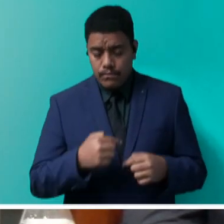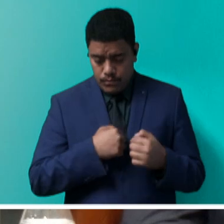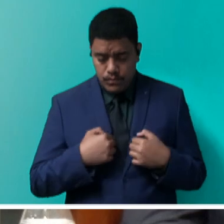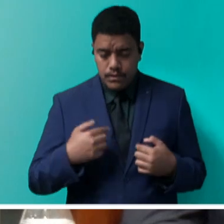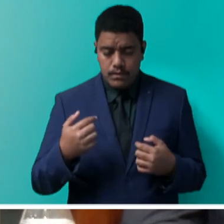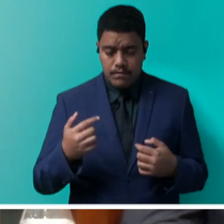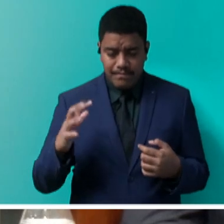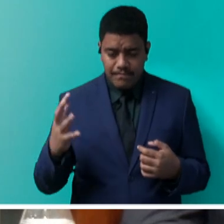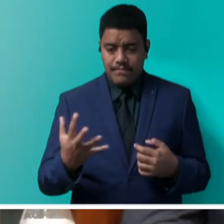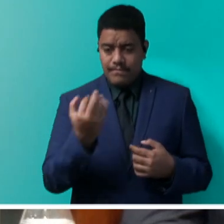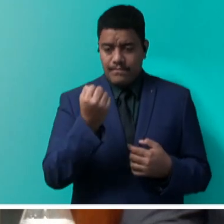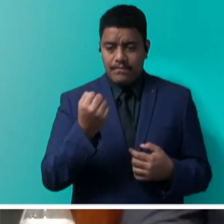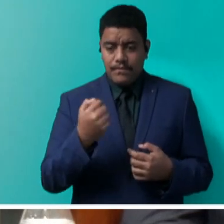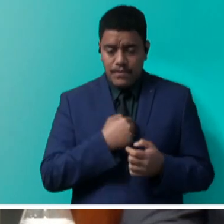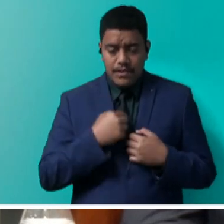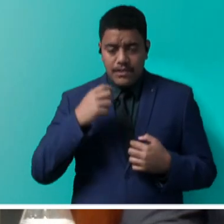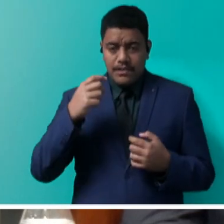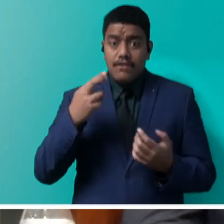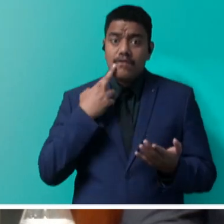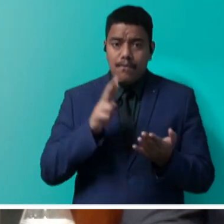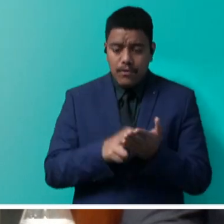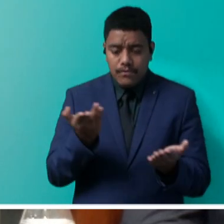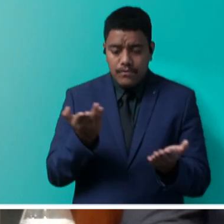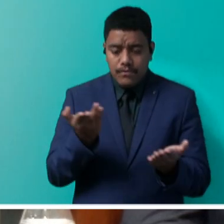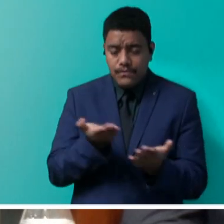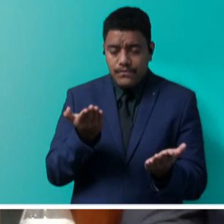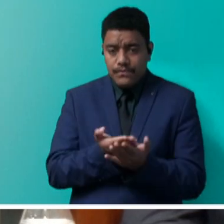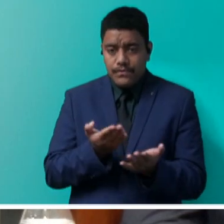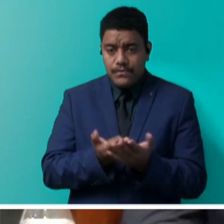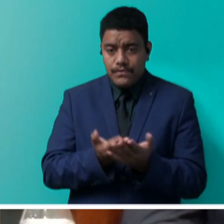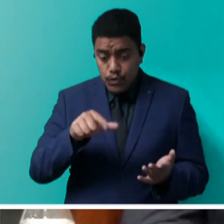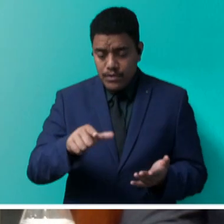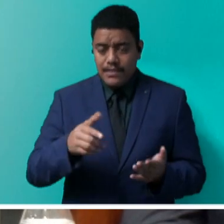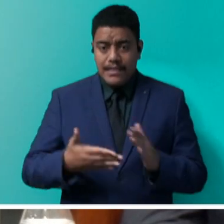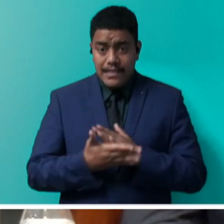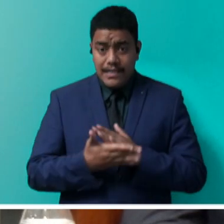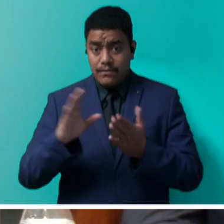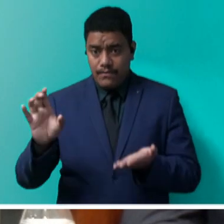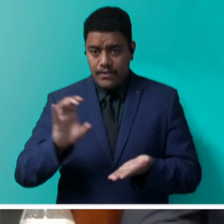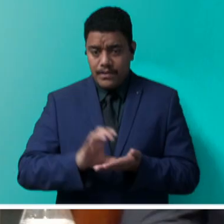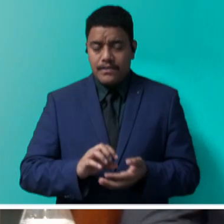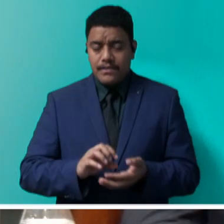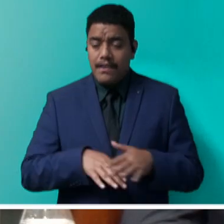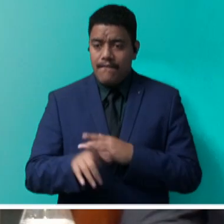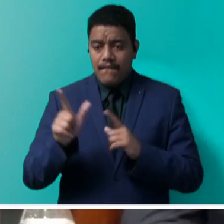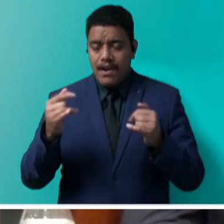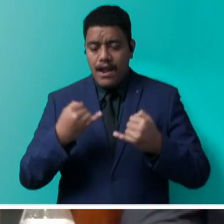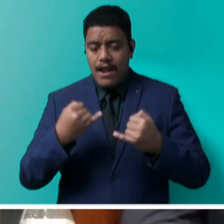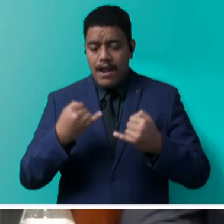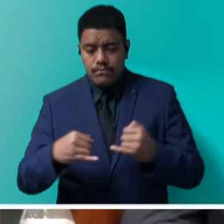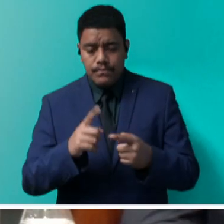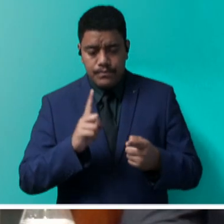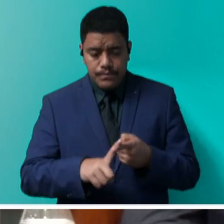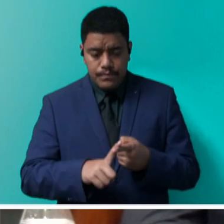very successful to track record using in-house funding to complete seawalls project in remote islands such as